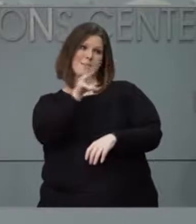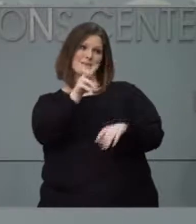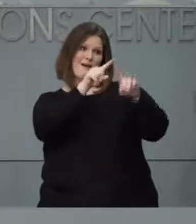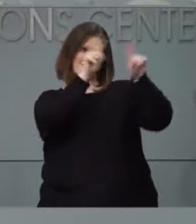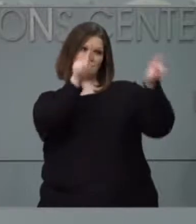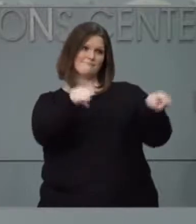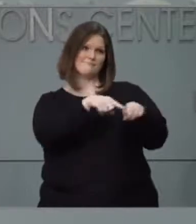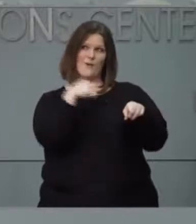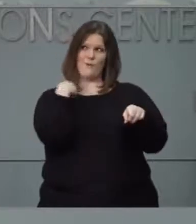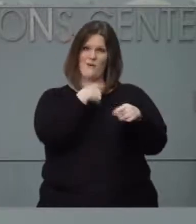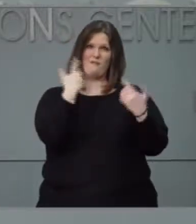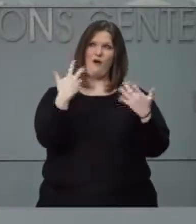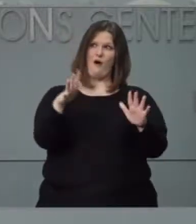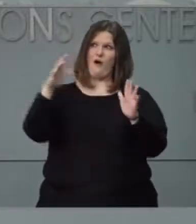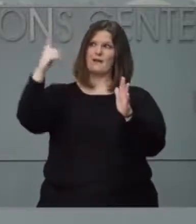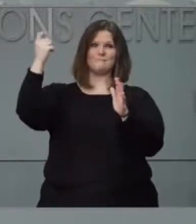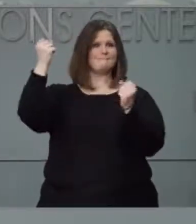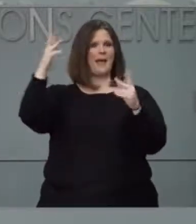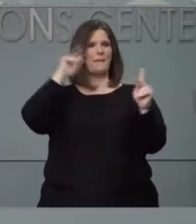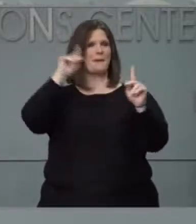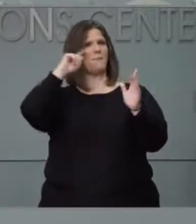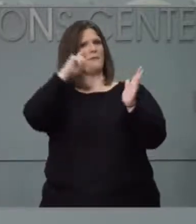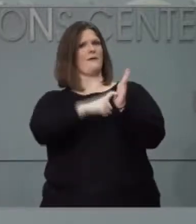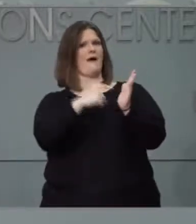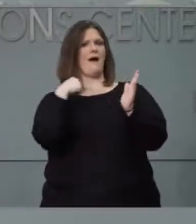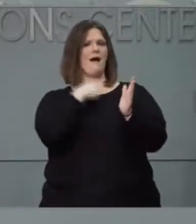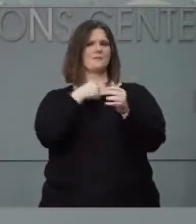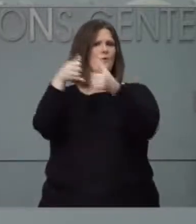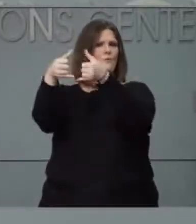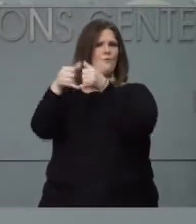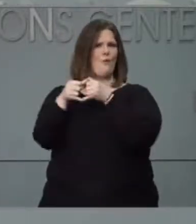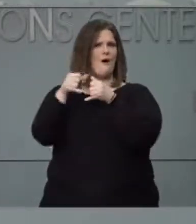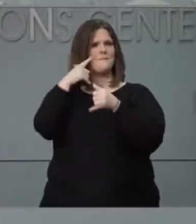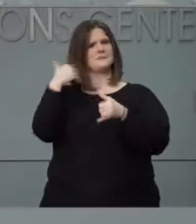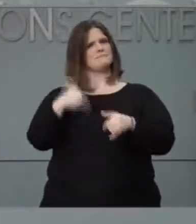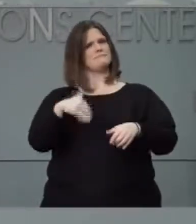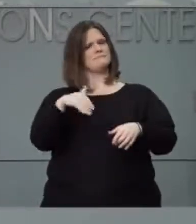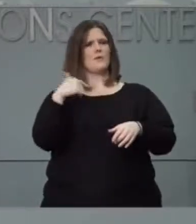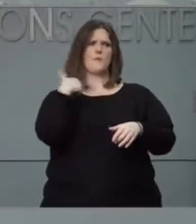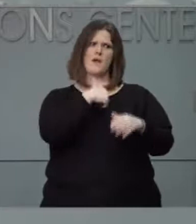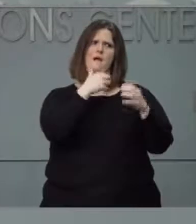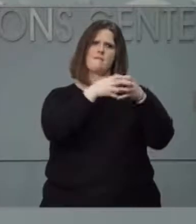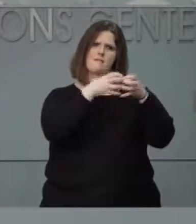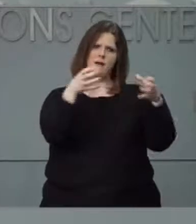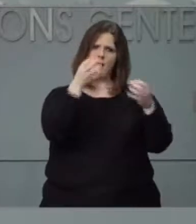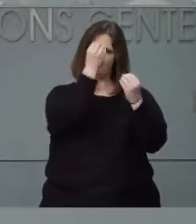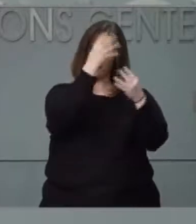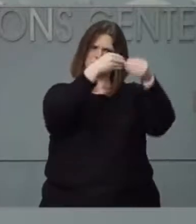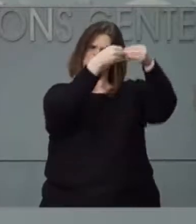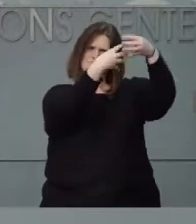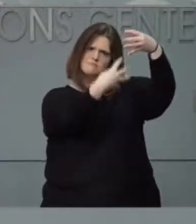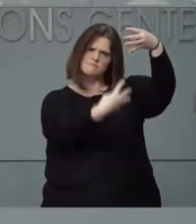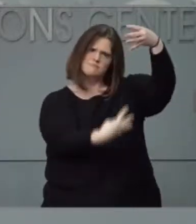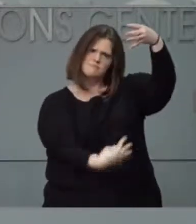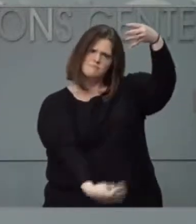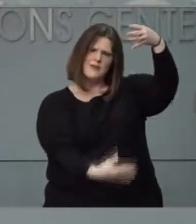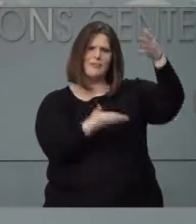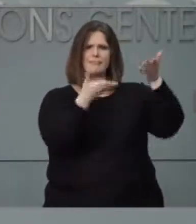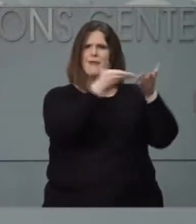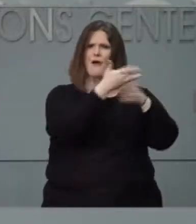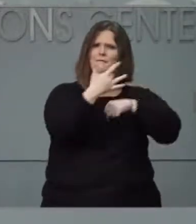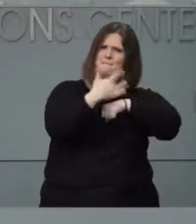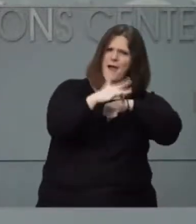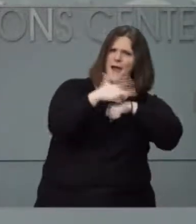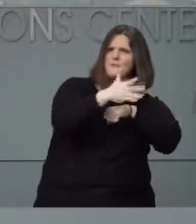transparency and the kind of data that is available on our dashboard. We've worked very hard over the course of this pandemic to make more and more